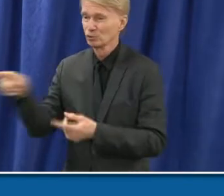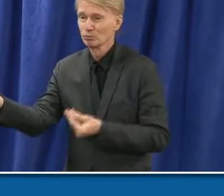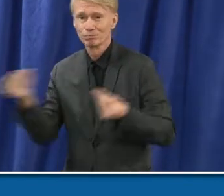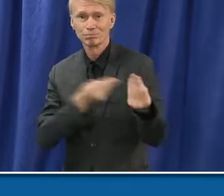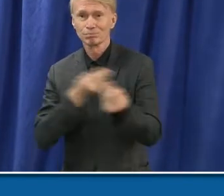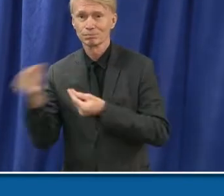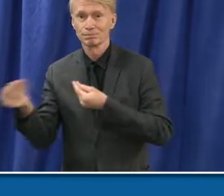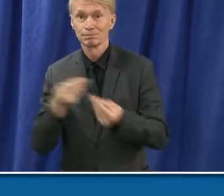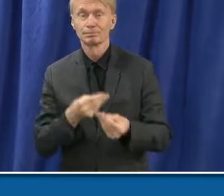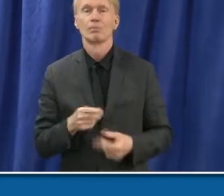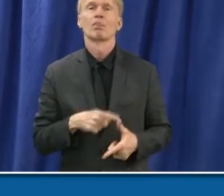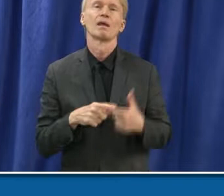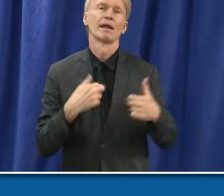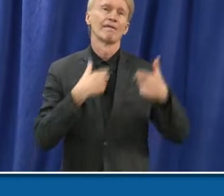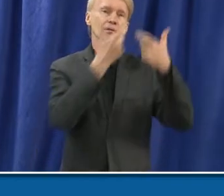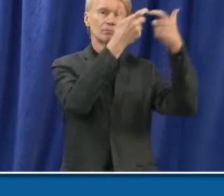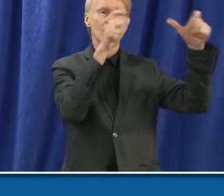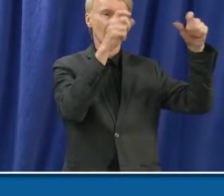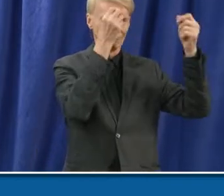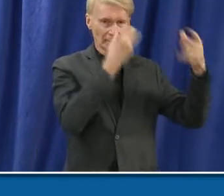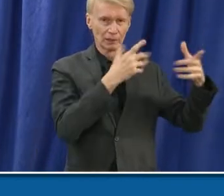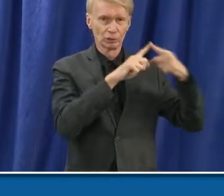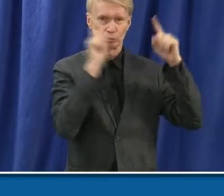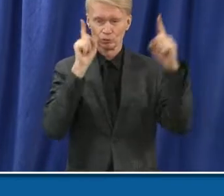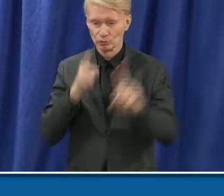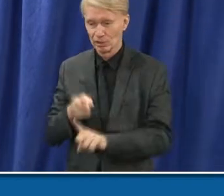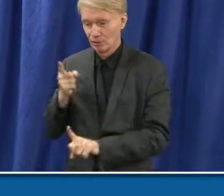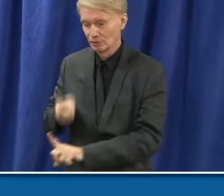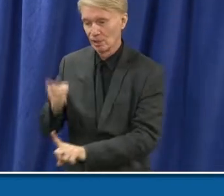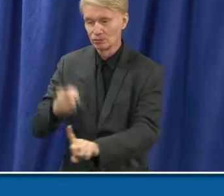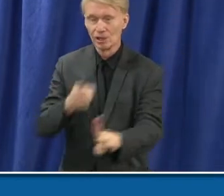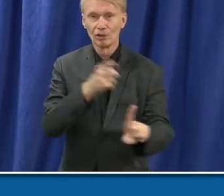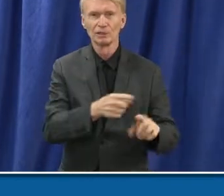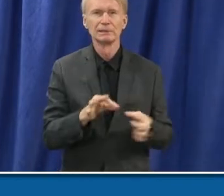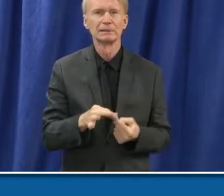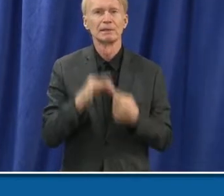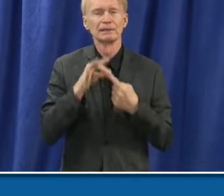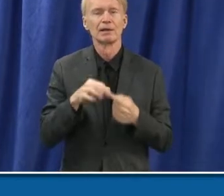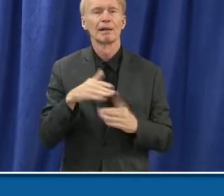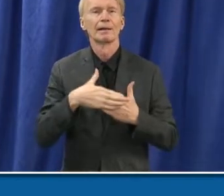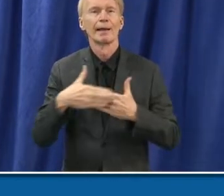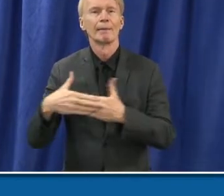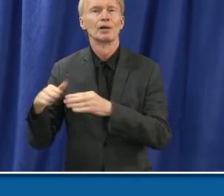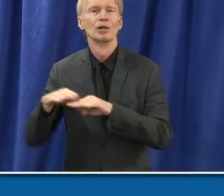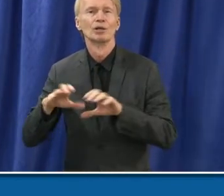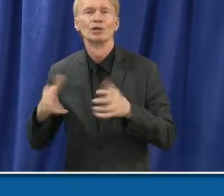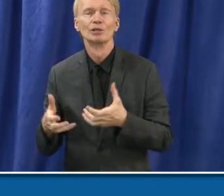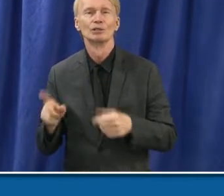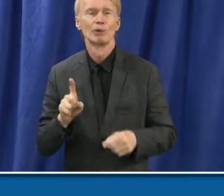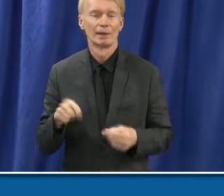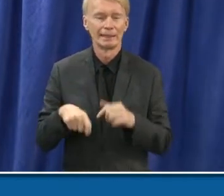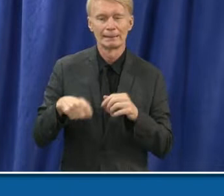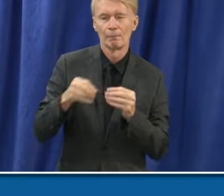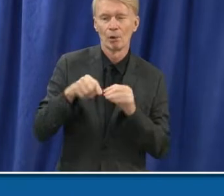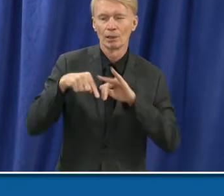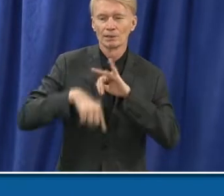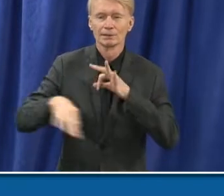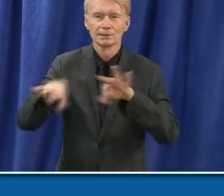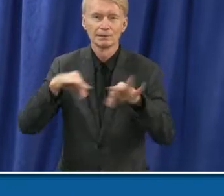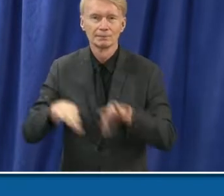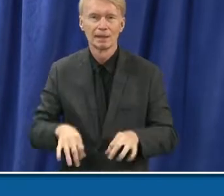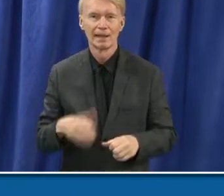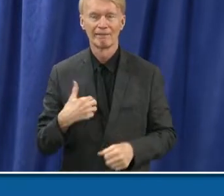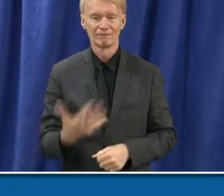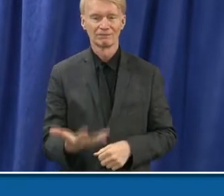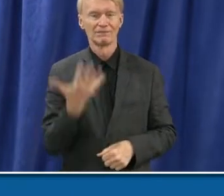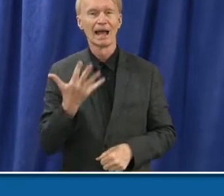from the broad down to the most targeted. We've also have some neighborhood networks to provide more intensive outreach in 5 zip codes that have